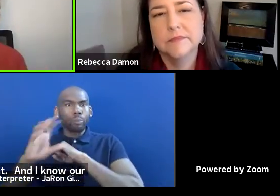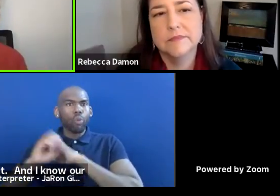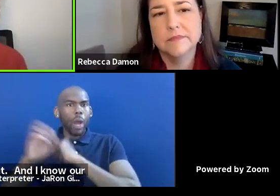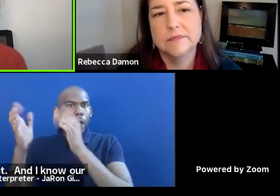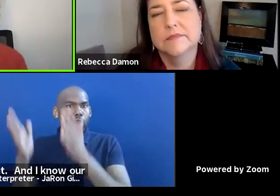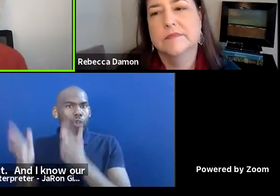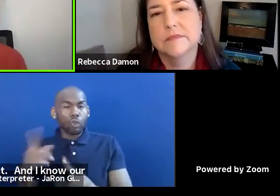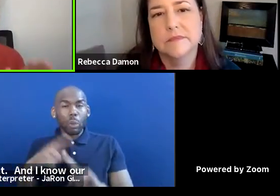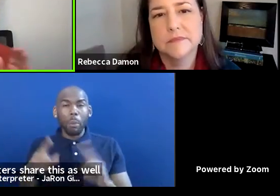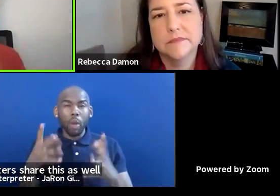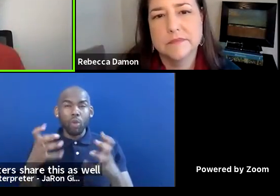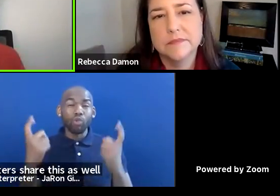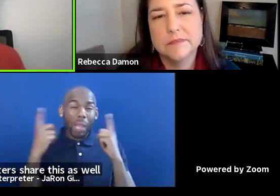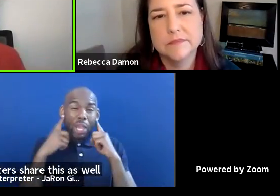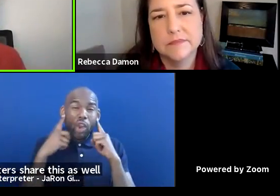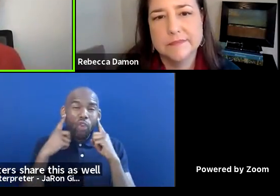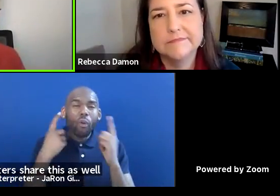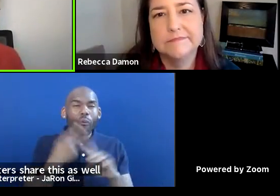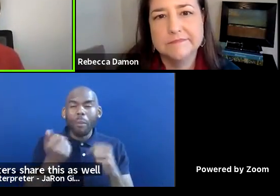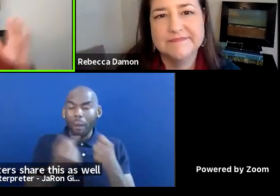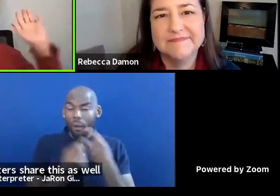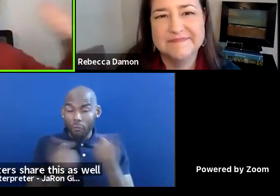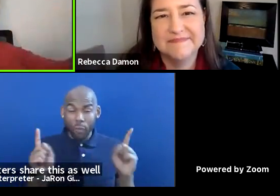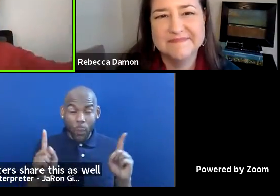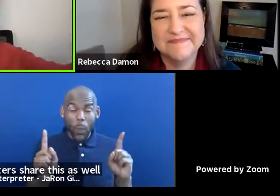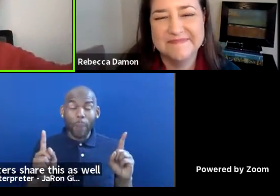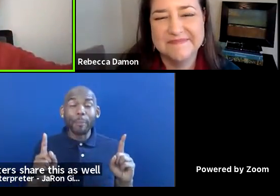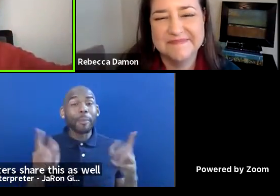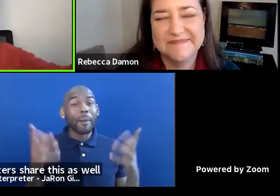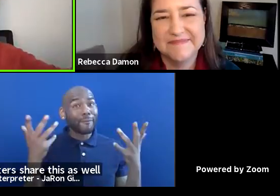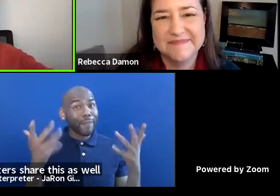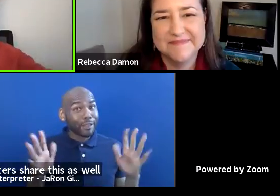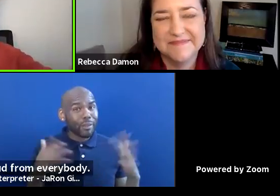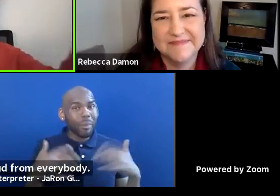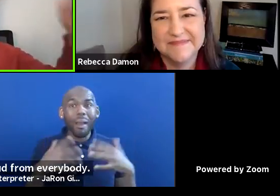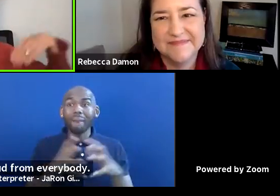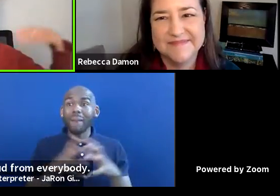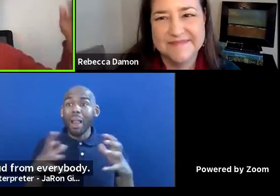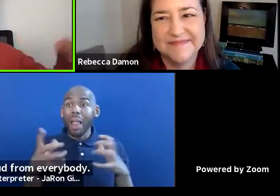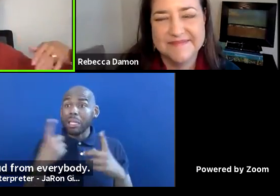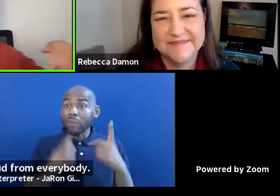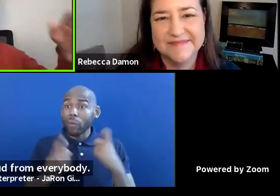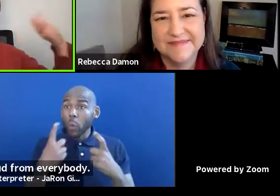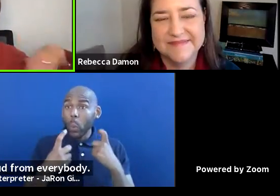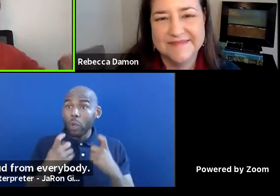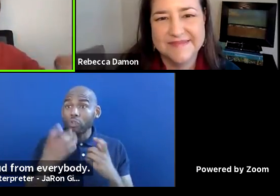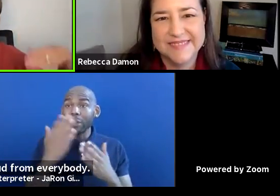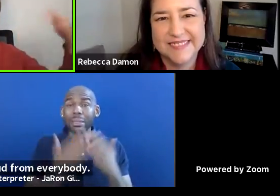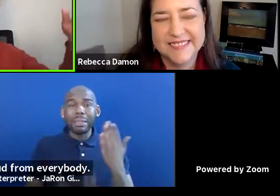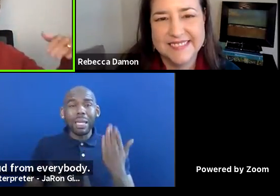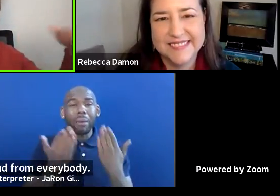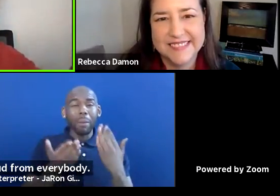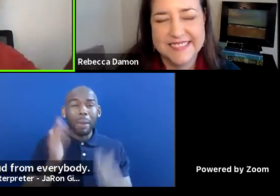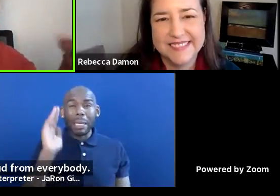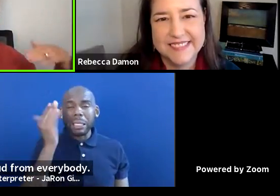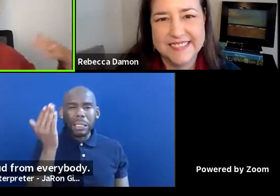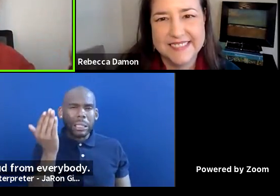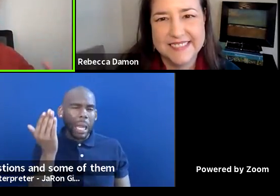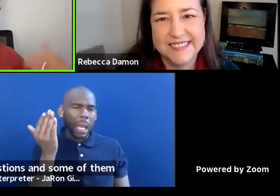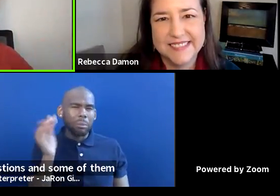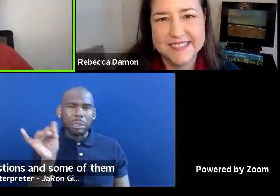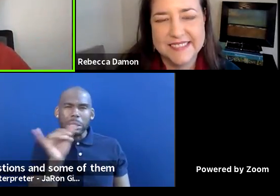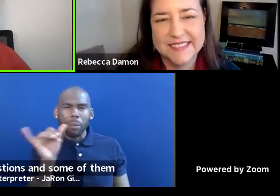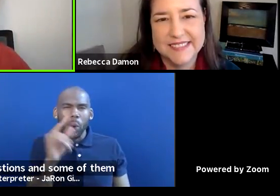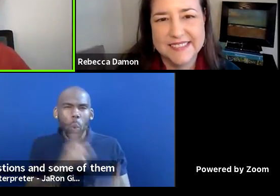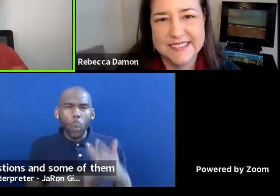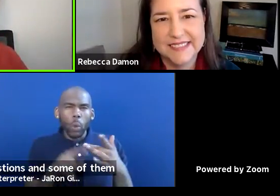loud from everybody. So that being said, we have lots of questions. Some of them may seem a little bit close to things you've said earlier, but